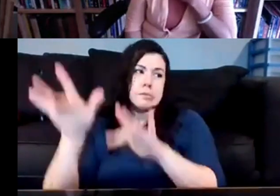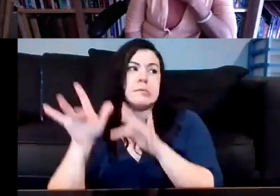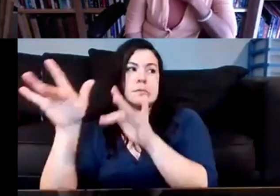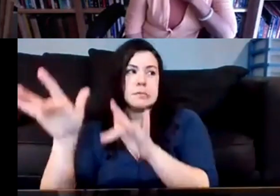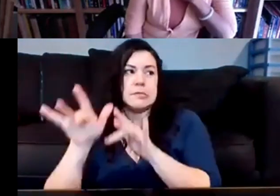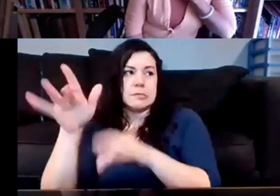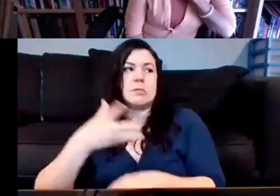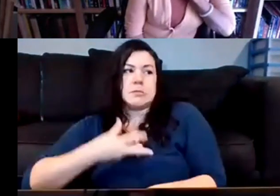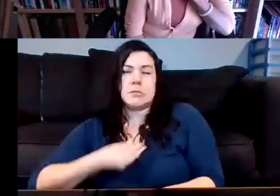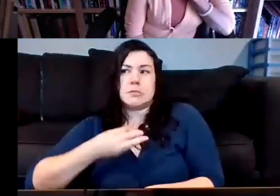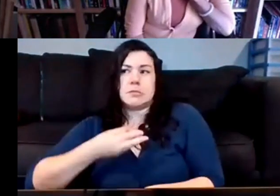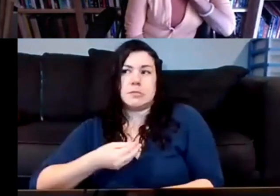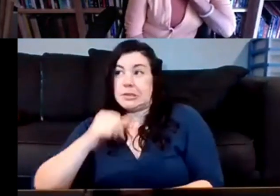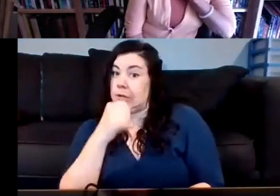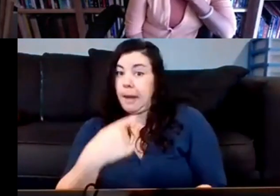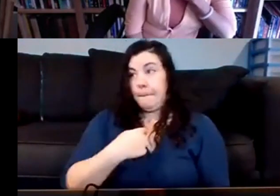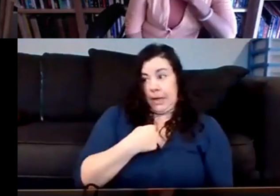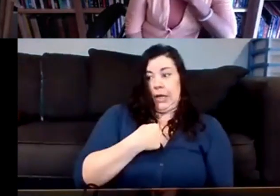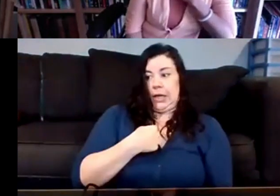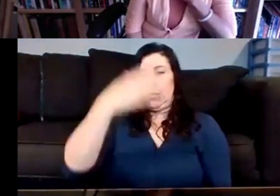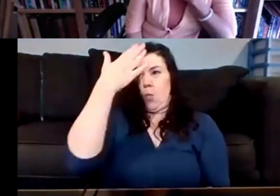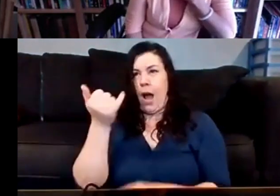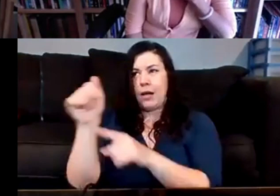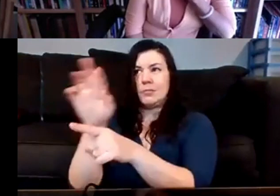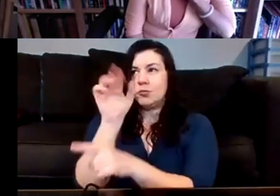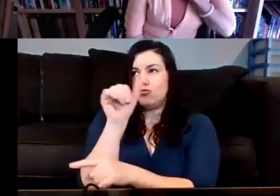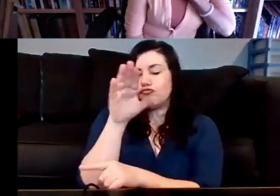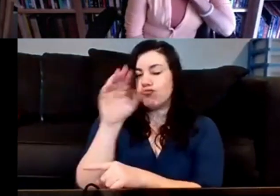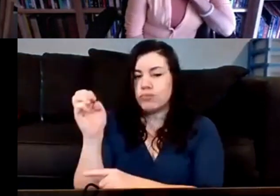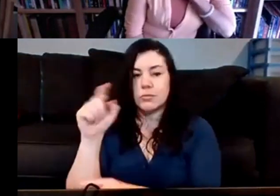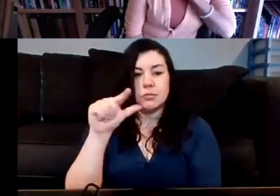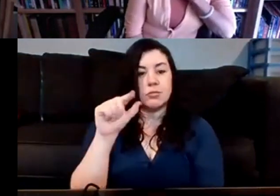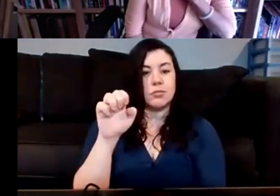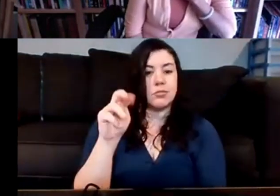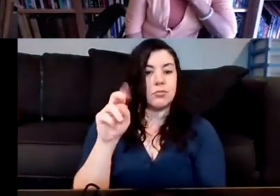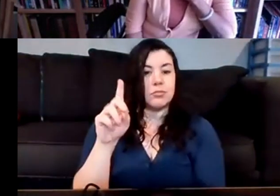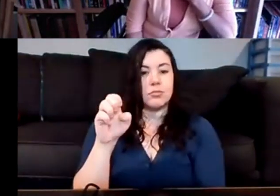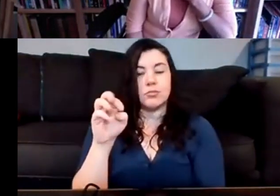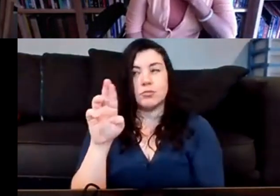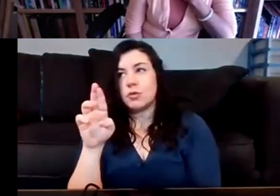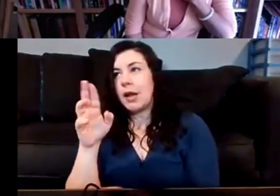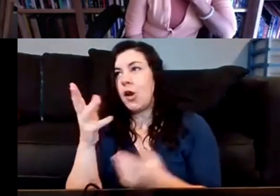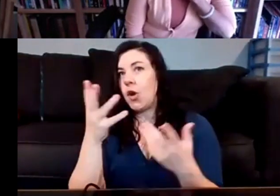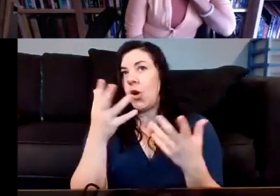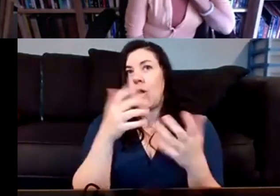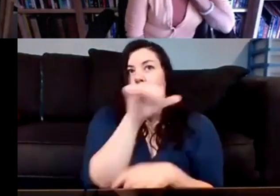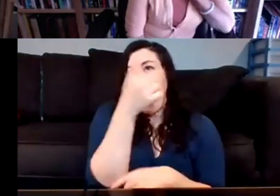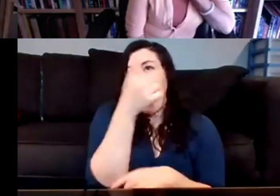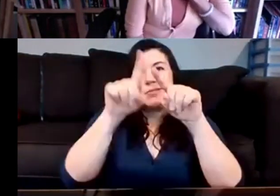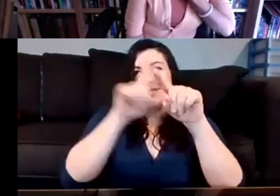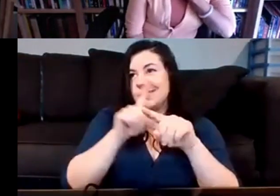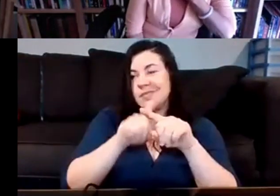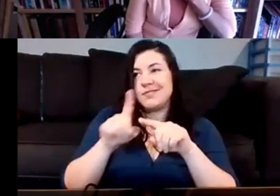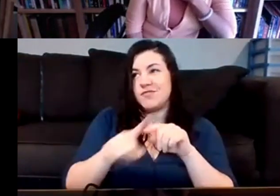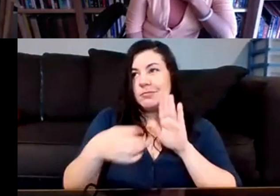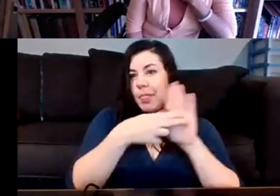who is not you because of race or gender or you know, other imagined differences, and you're asked